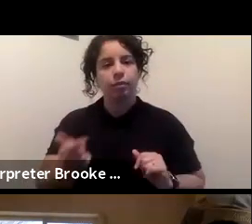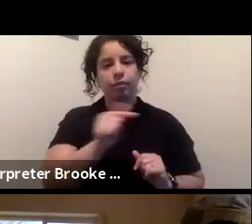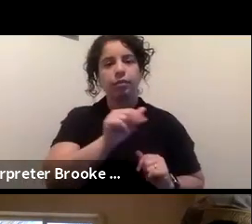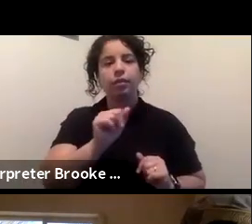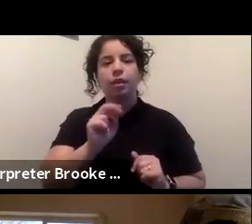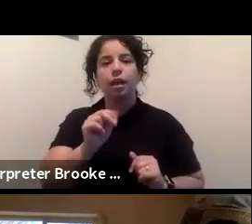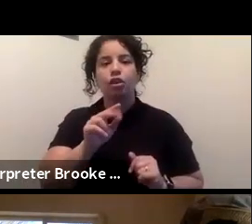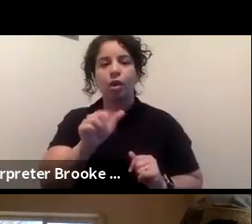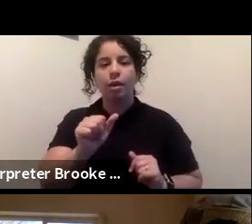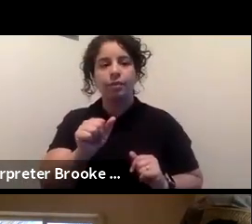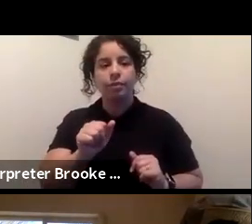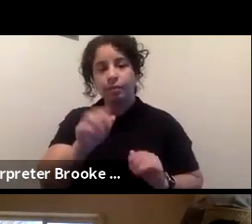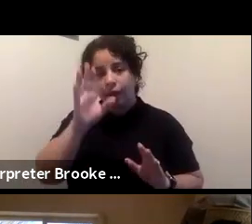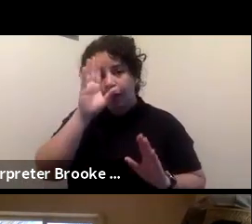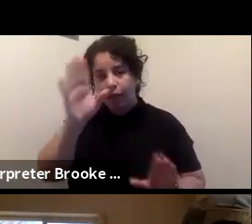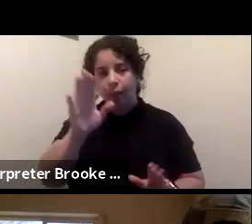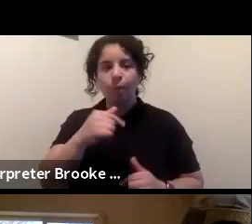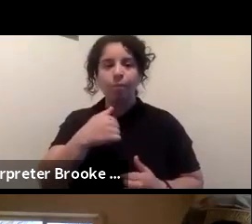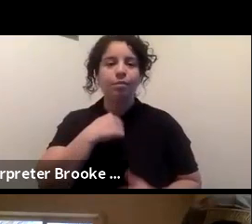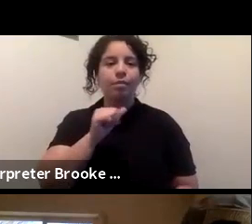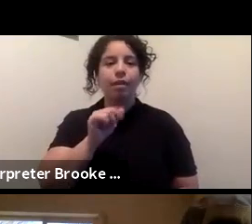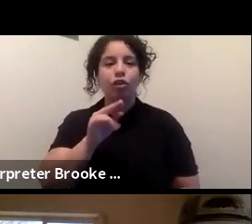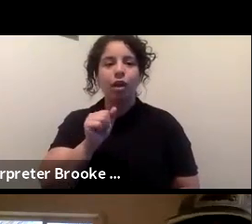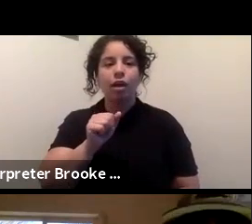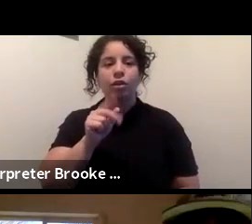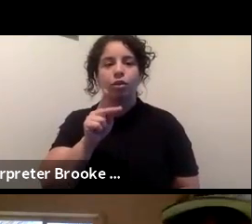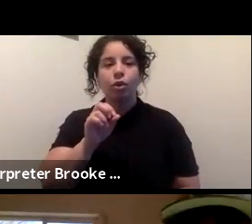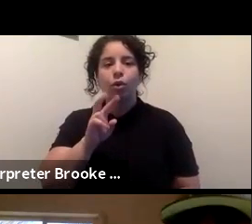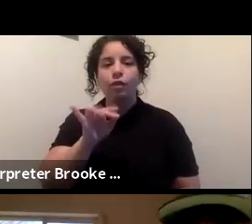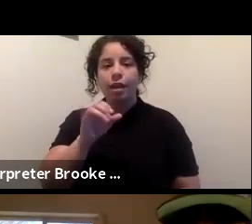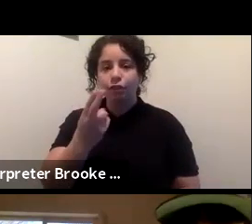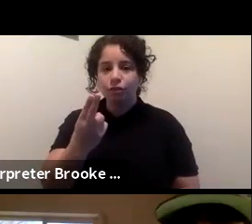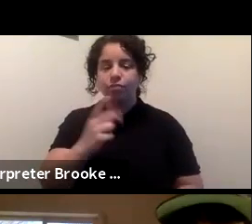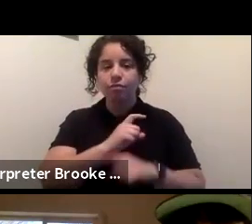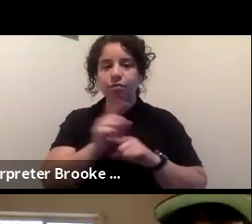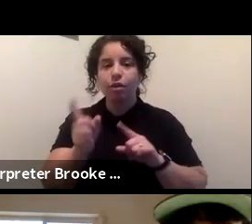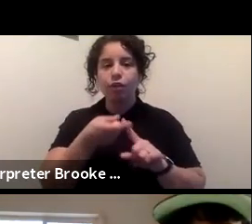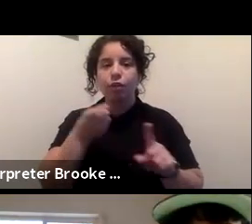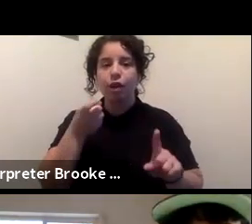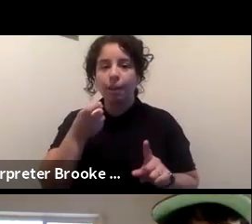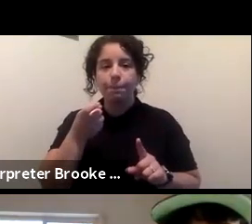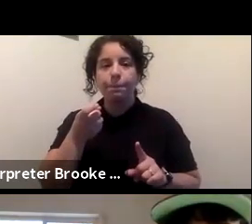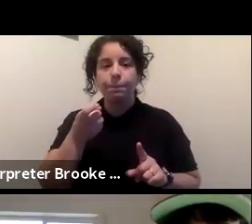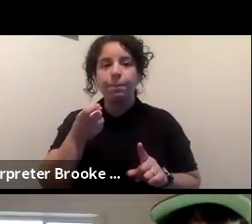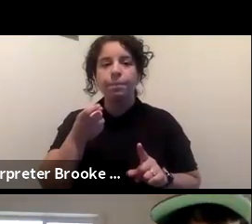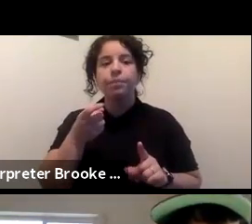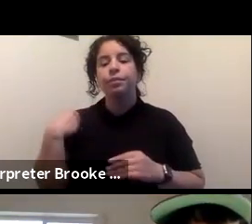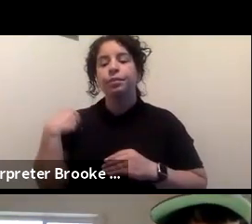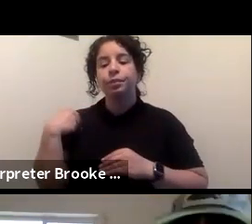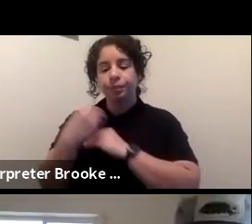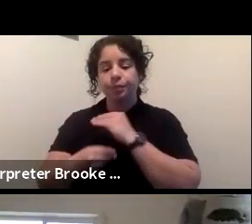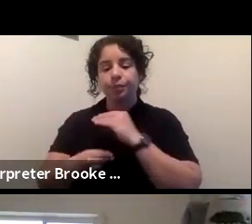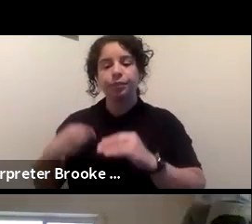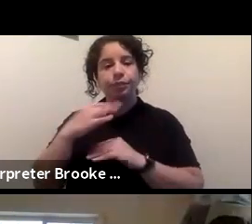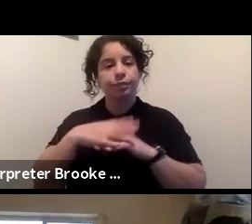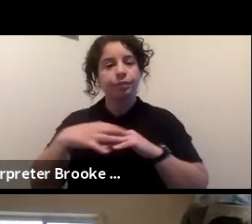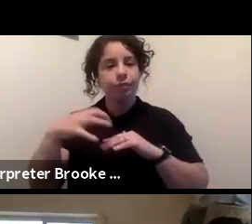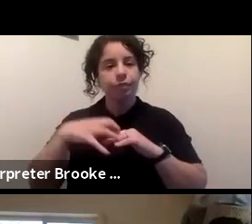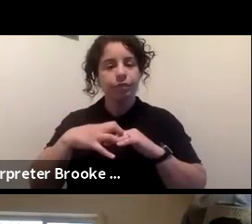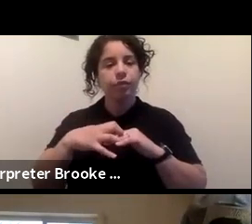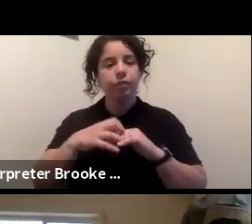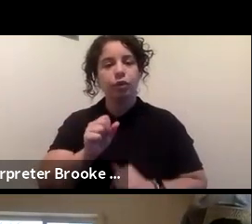Hi, I'm Andrea Kovic. I'm calling in from the ancestral homelands of the